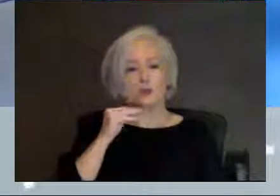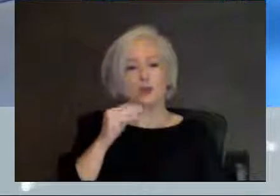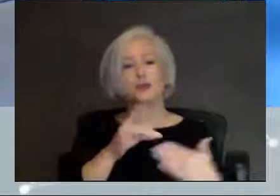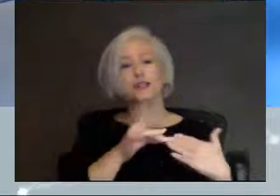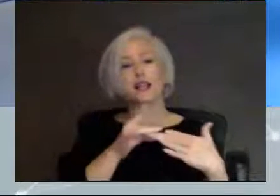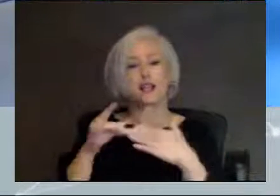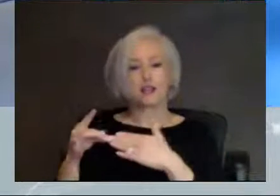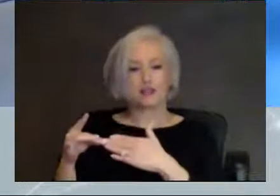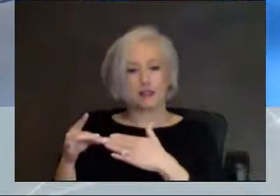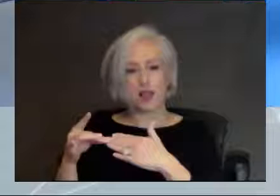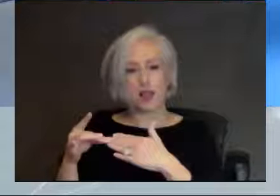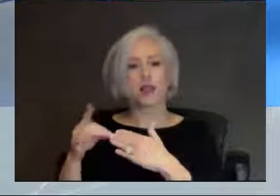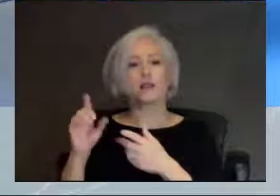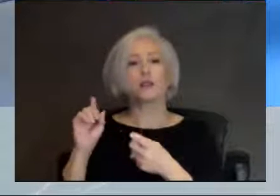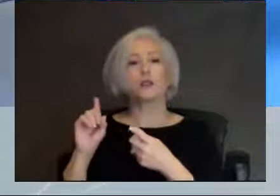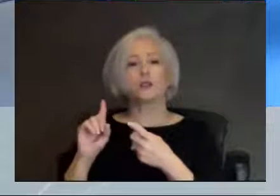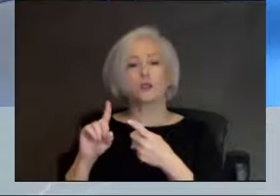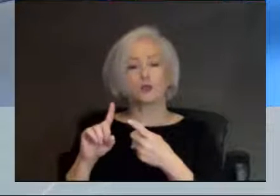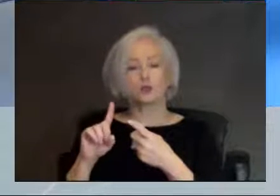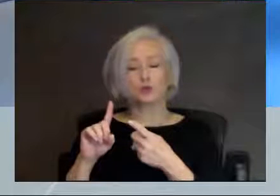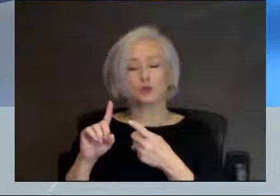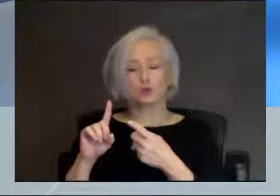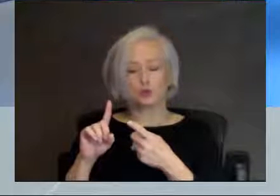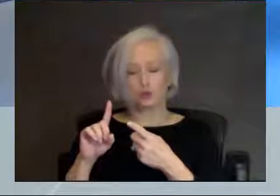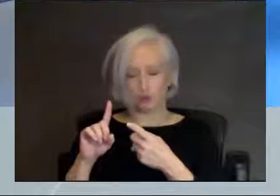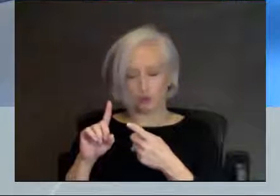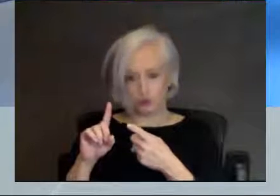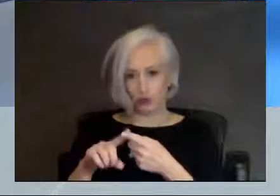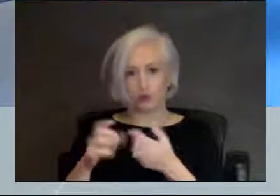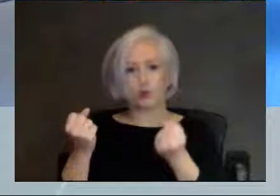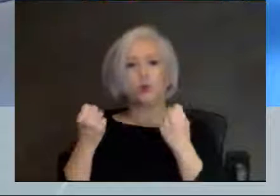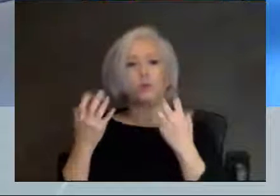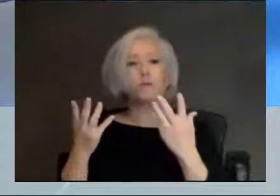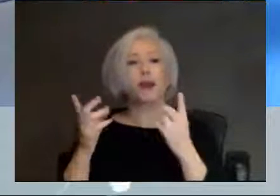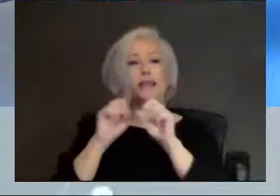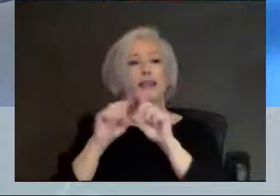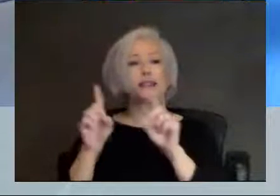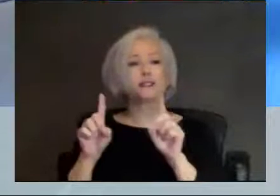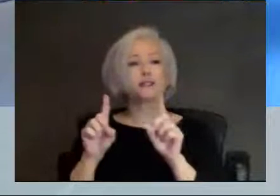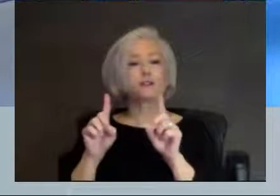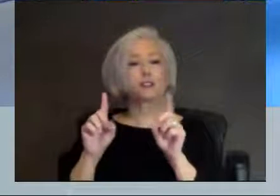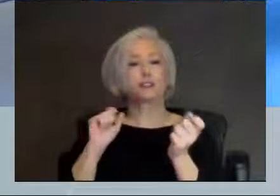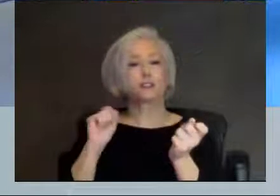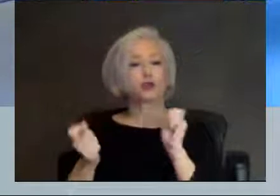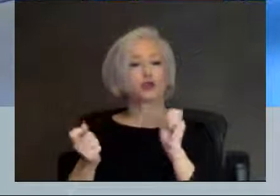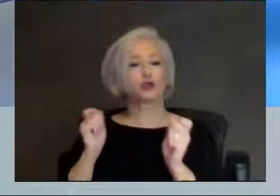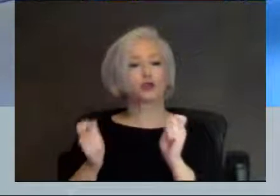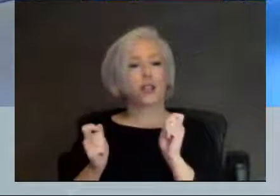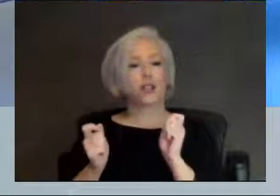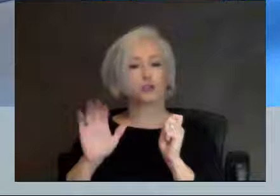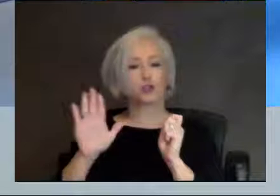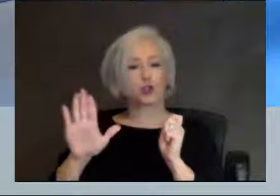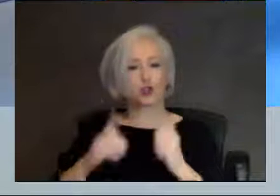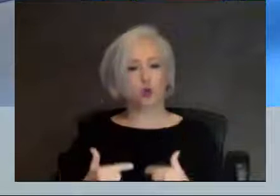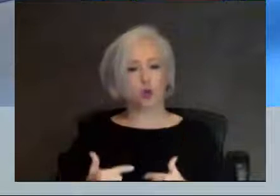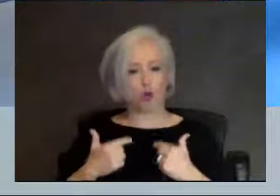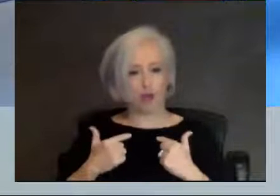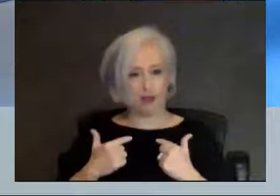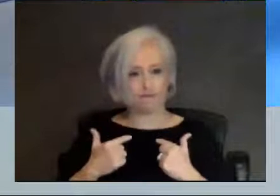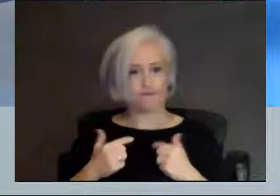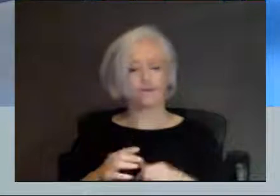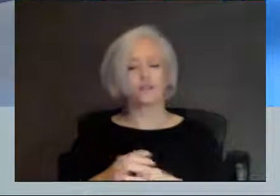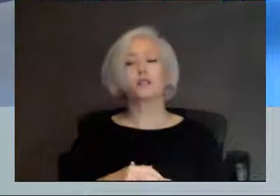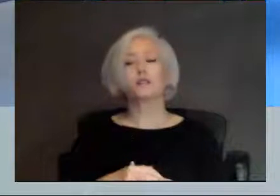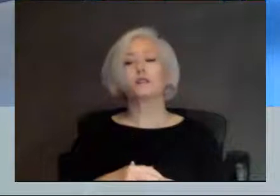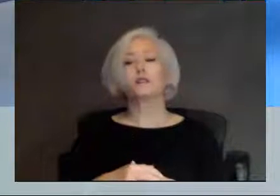a whole number of different changes in your life. And not only did it prompt you to